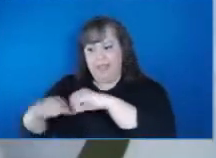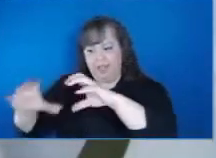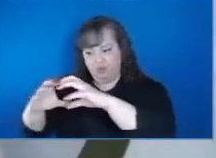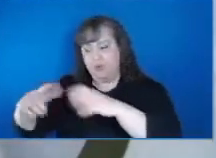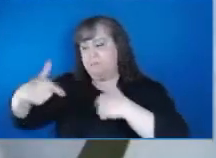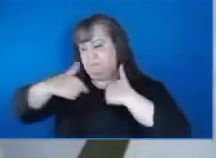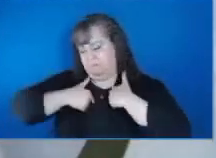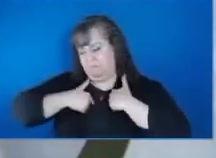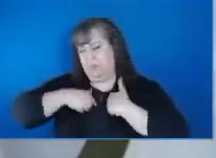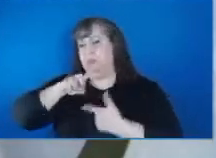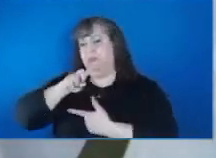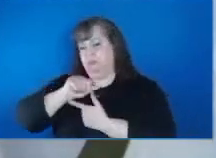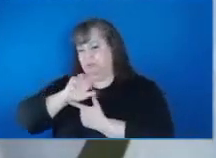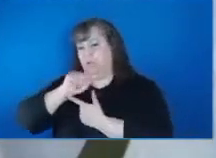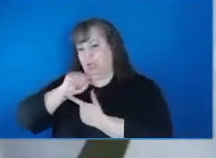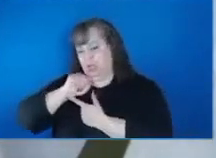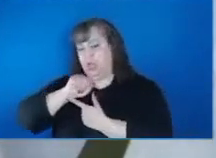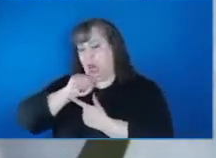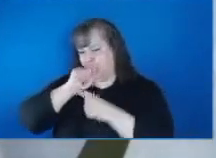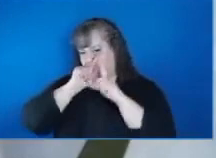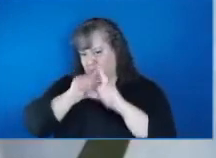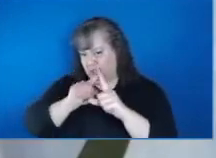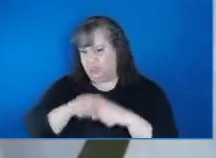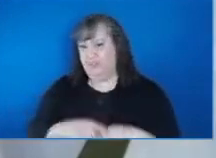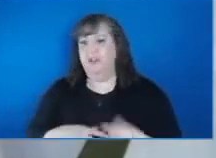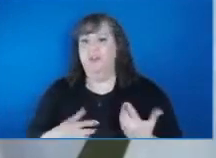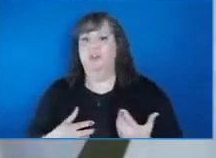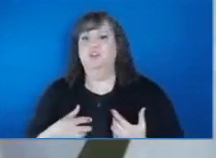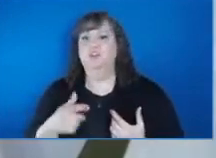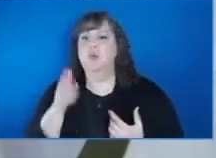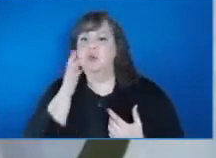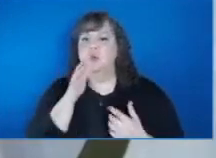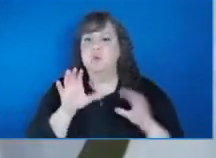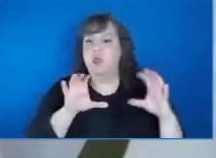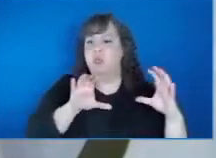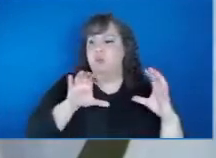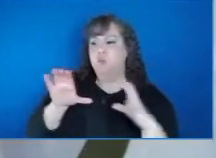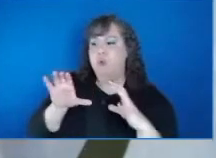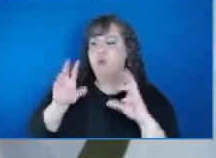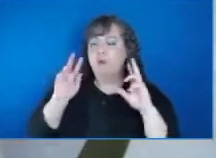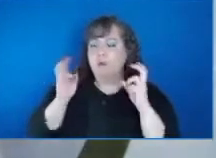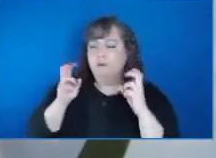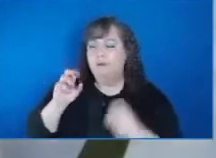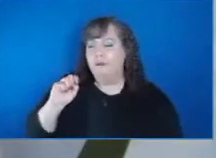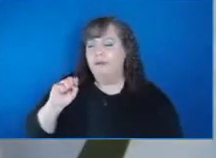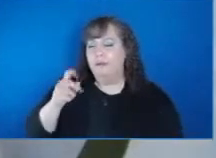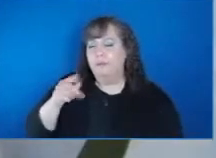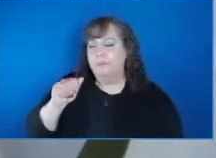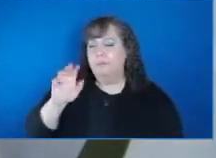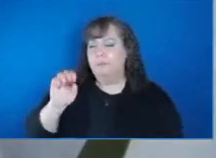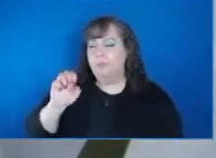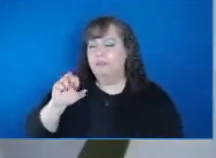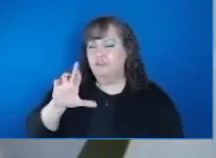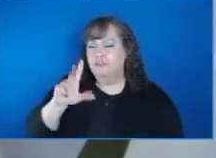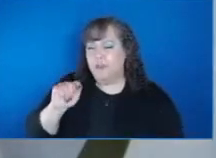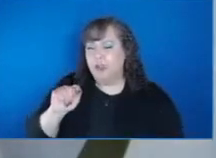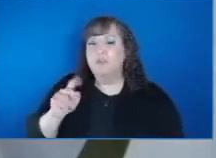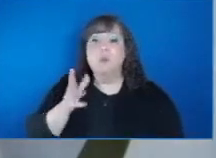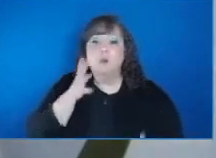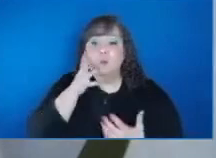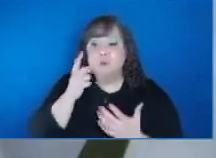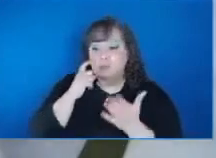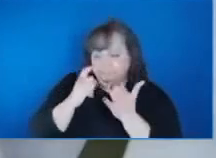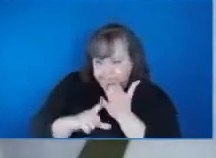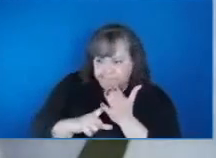to be the spacecraft. I'm going to try to throw it, and we'll look at the effect of that mass coming at him and the kinetic